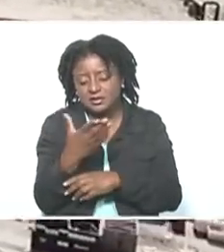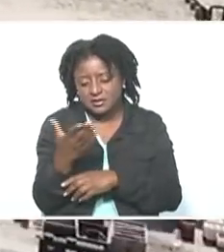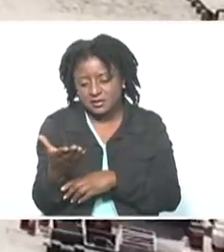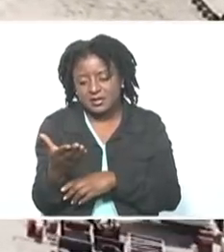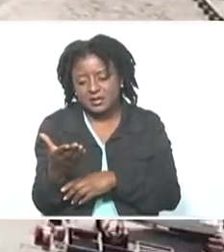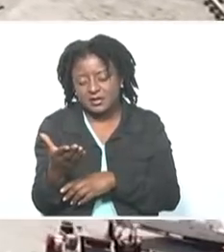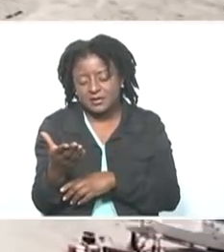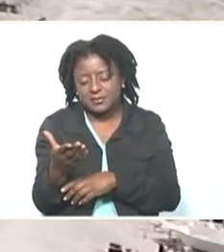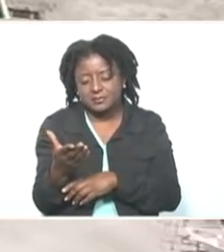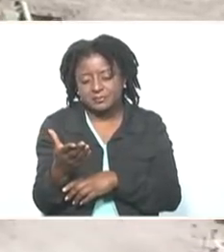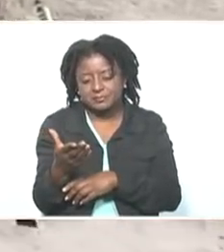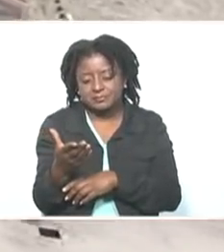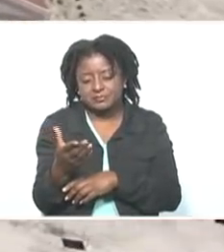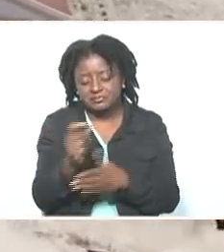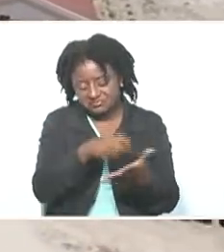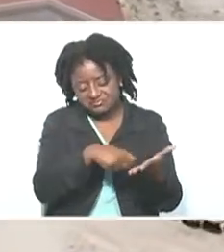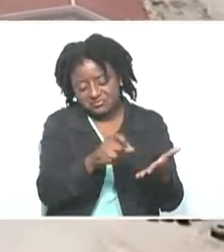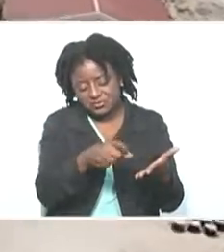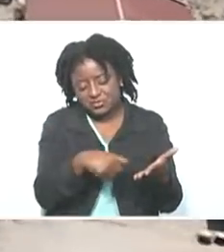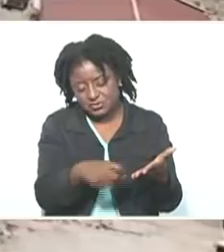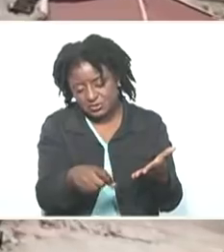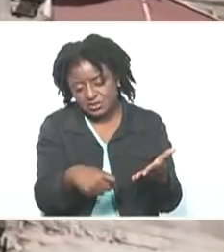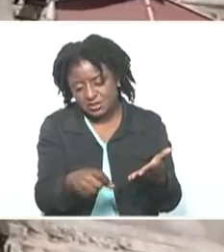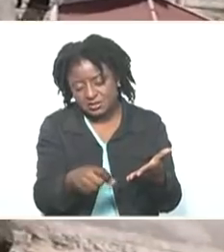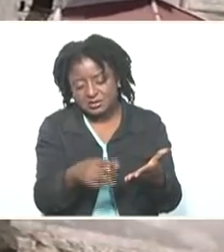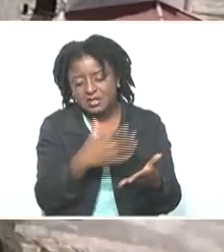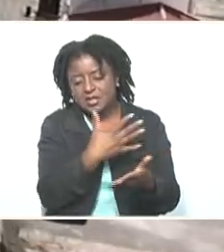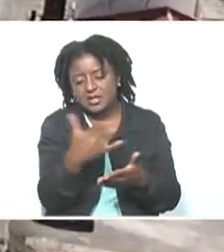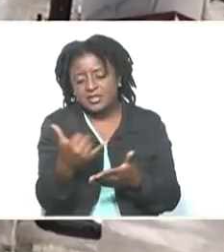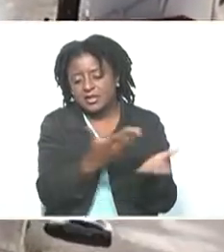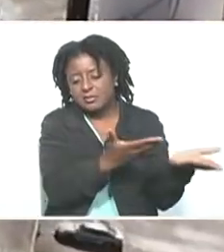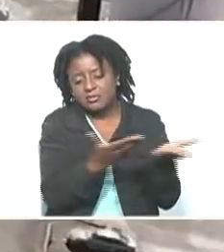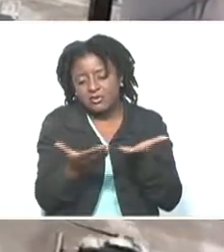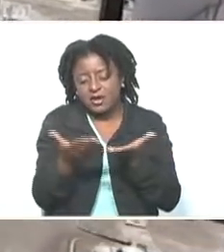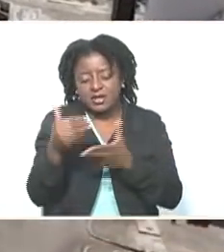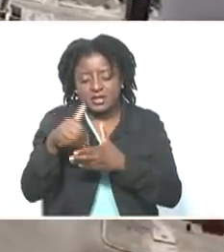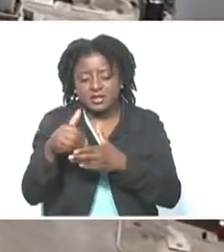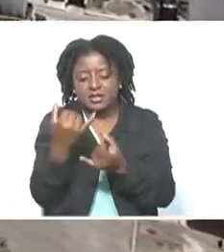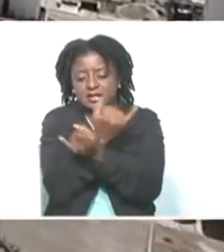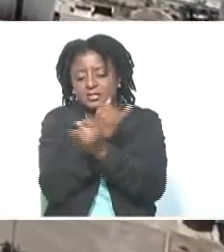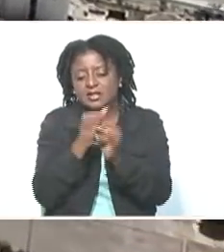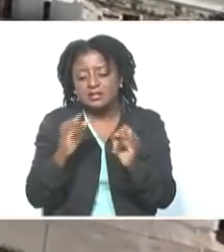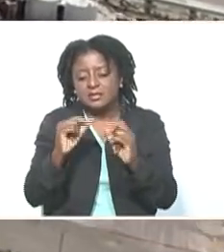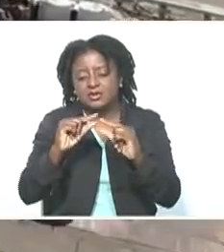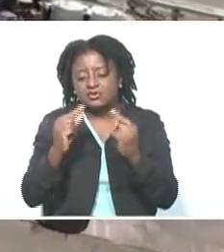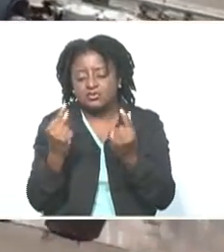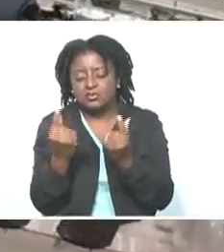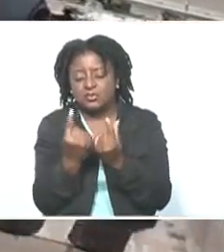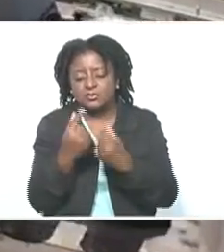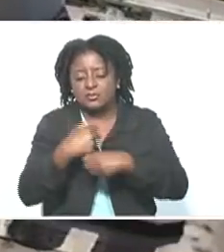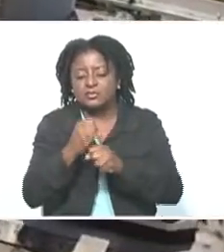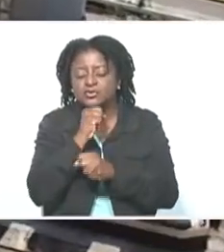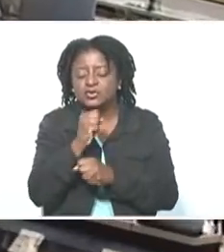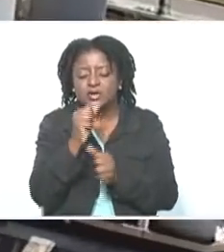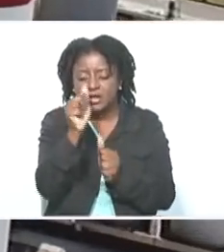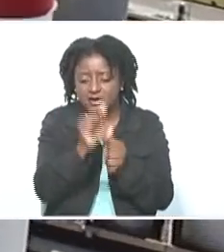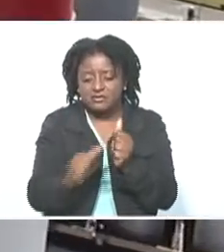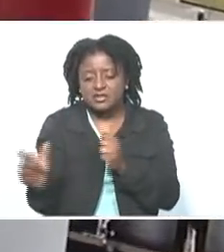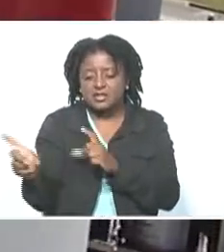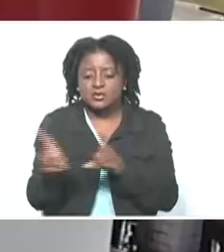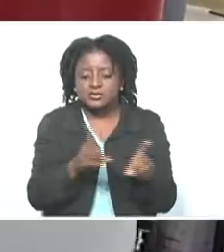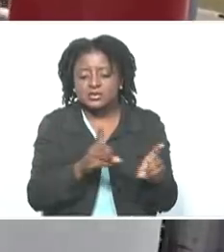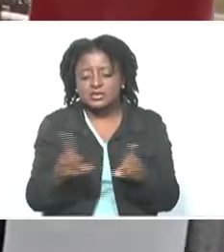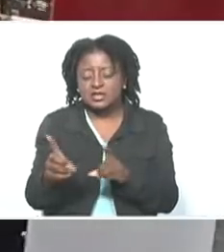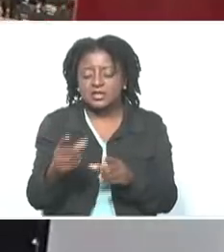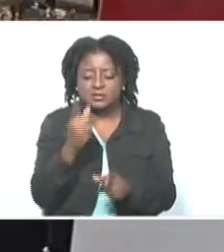their checks, they brought in an independent group to ensure that everything was done properly.